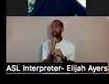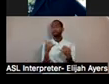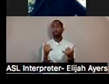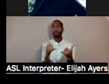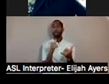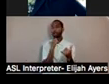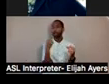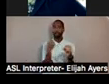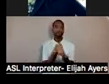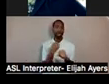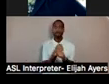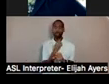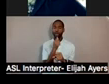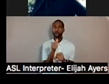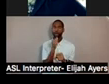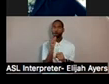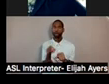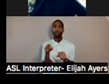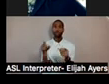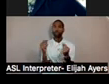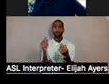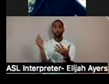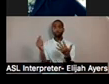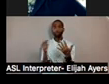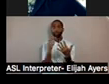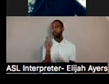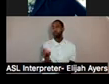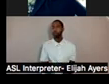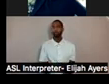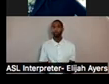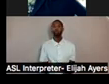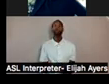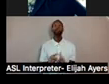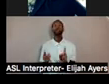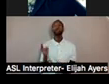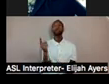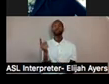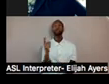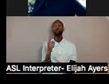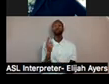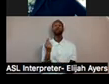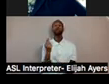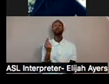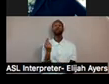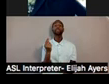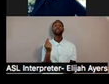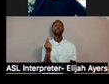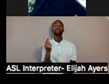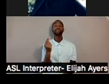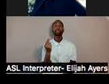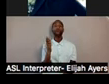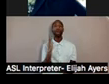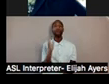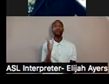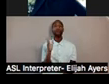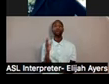going to fight anyone. You don't have to do anything like that. But what we're going to be doing, I'm going to be